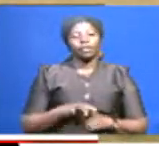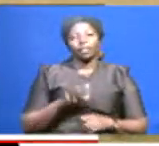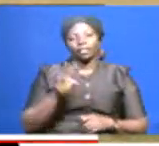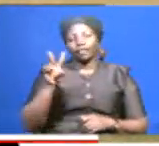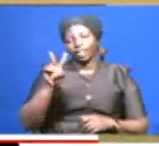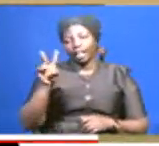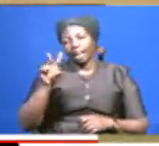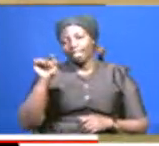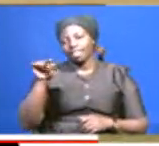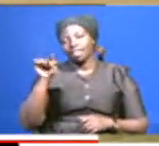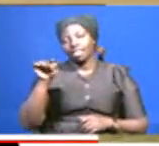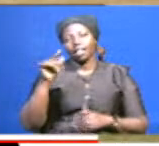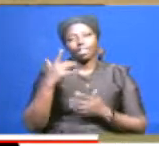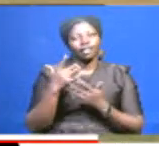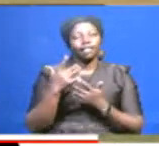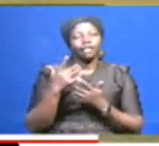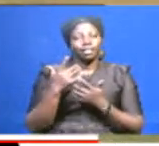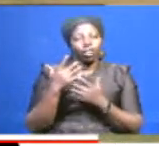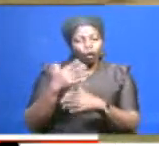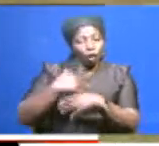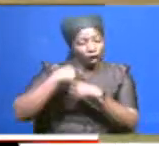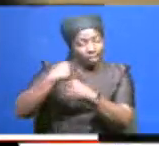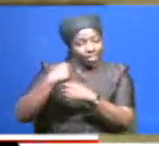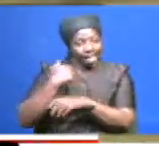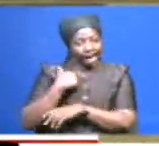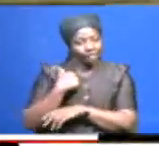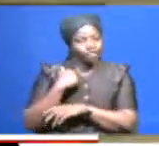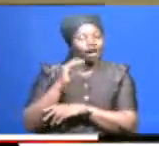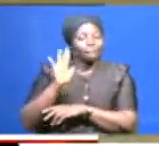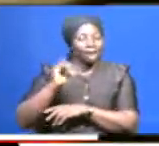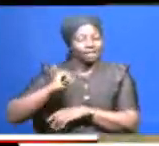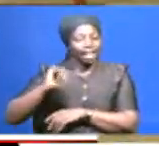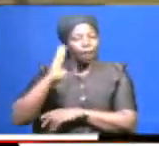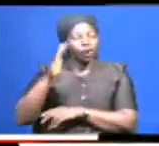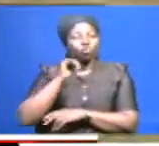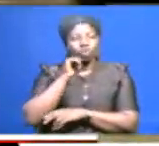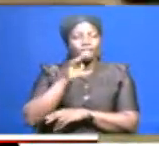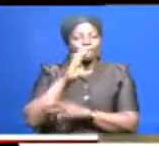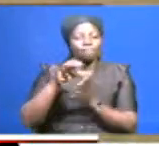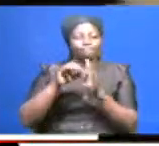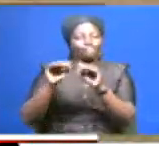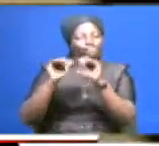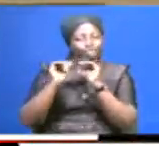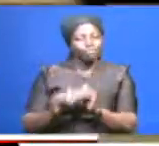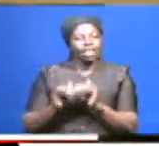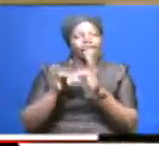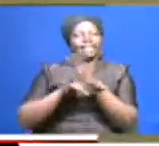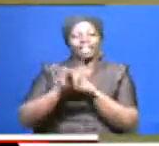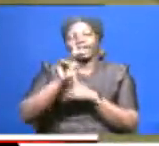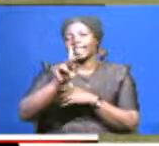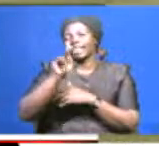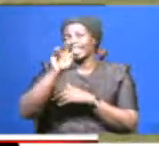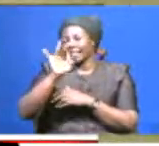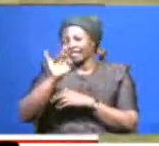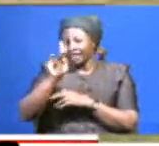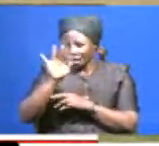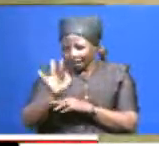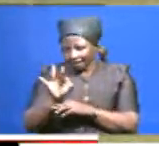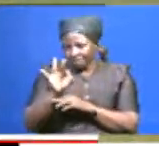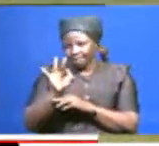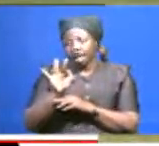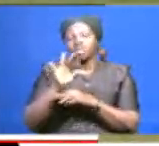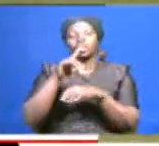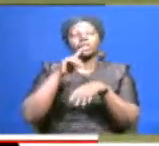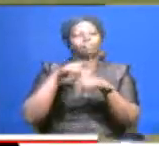Bullets coach Luis Kizito is confident that his side will not be relegated at the end of the Football Kenya Federation Premier League season, despite